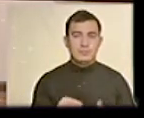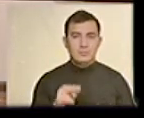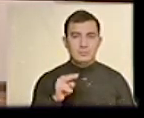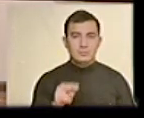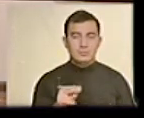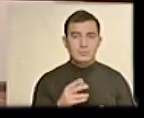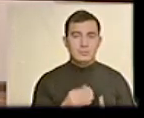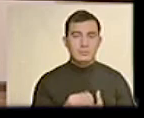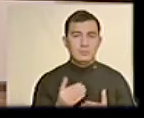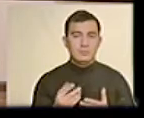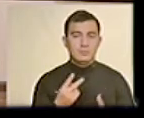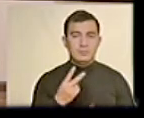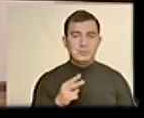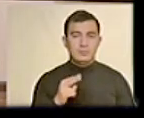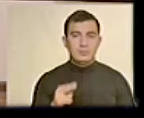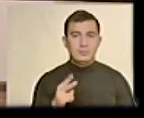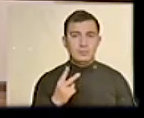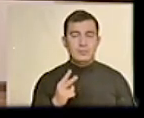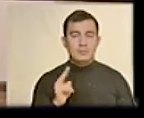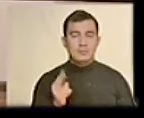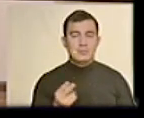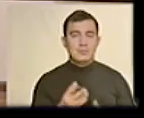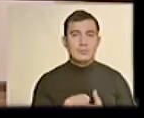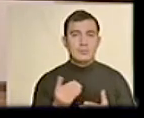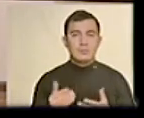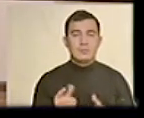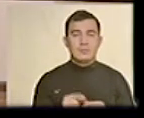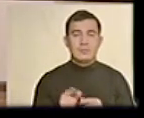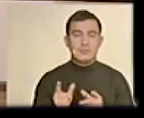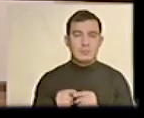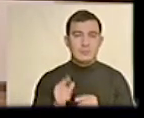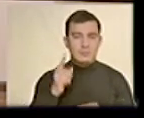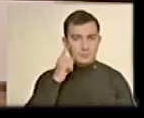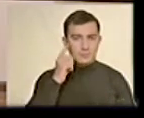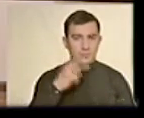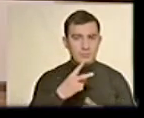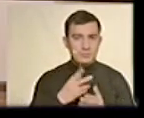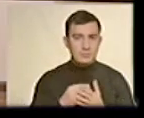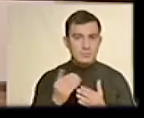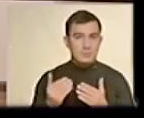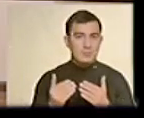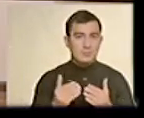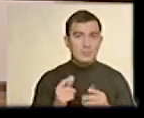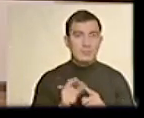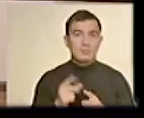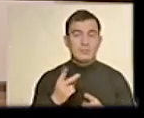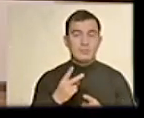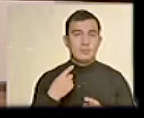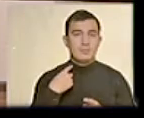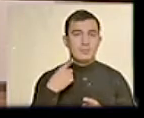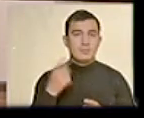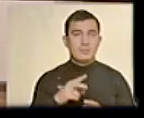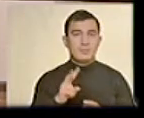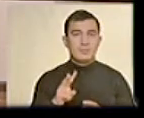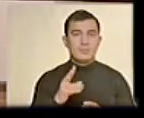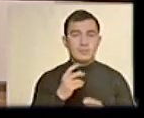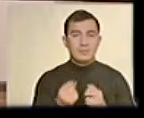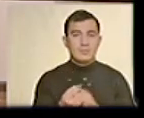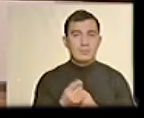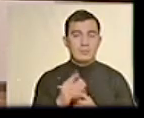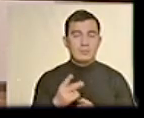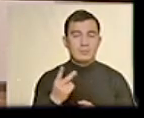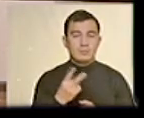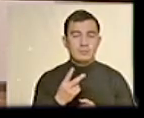ko'paytirilgan 2p, ya'ni ikkalovini bir-biriga ko'paytmasini ikkilangan. Keyin esa ikkinchi sonning kvadrati keladi. E'tibor bering,